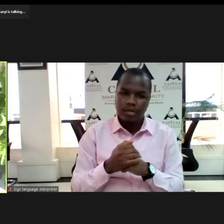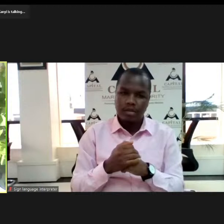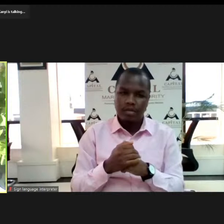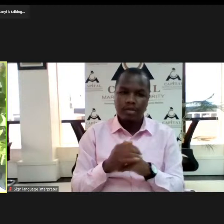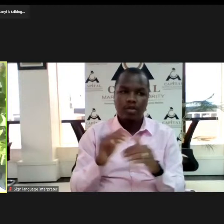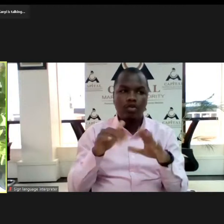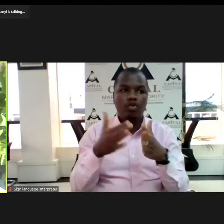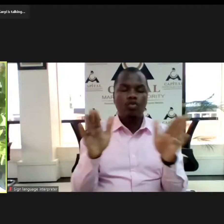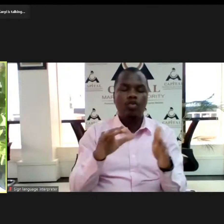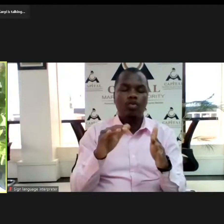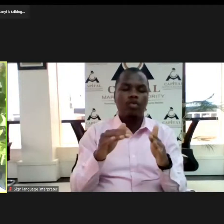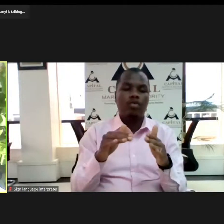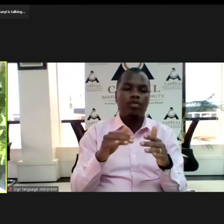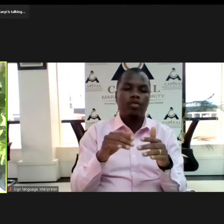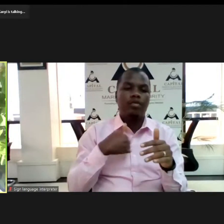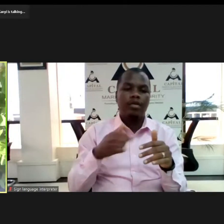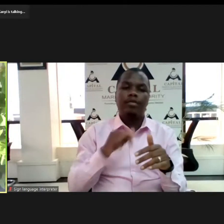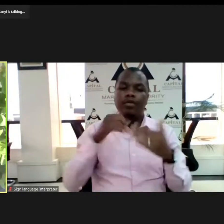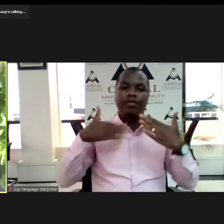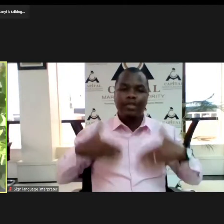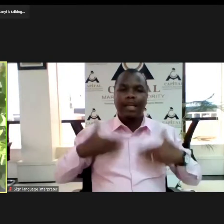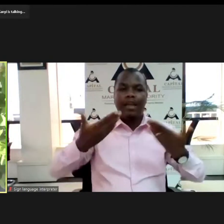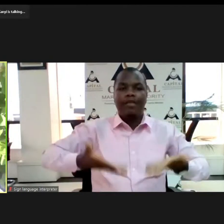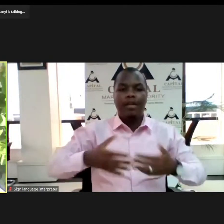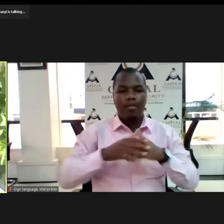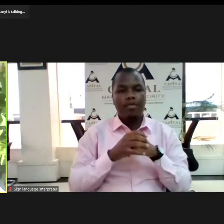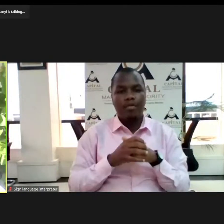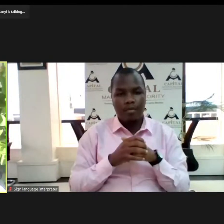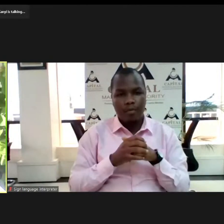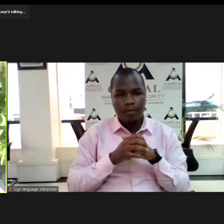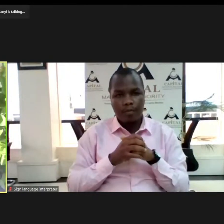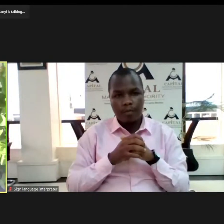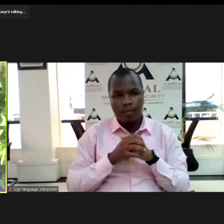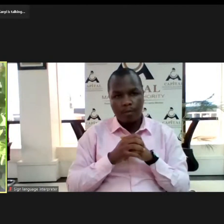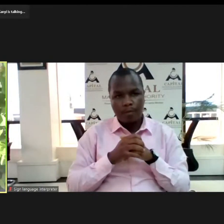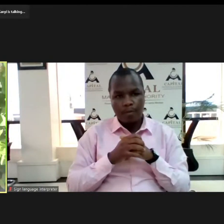open a CDS, yet I am not physically available?